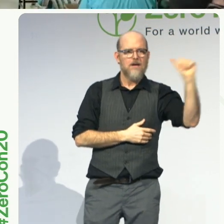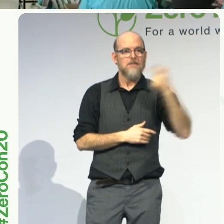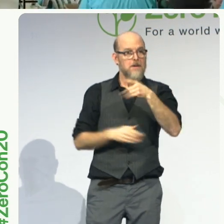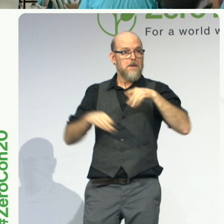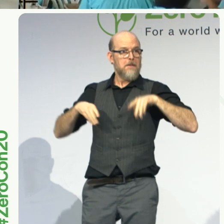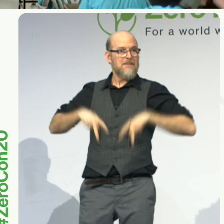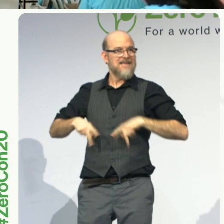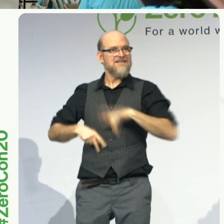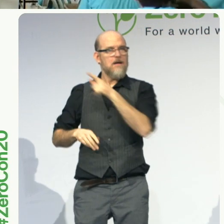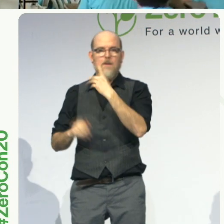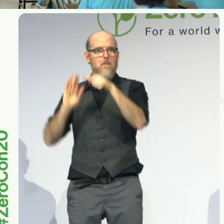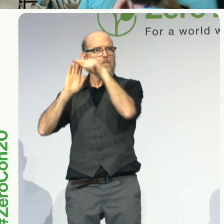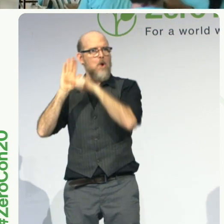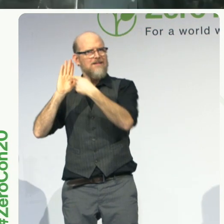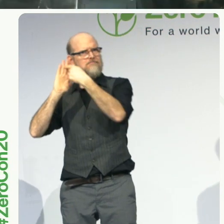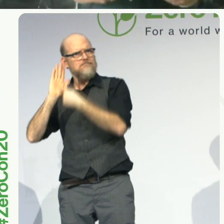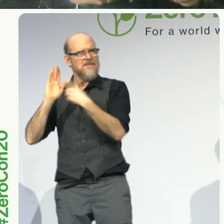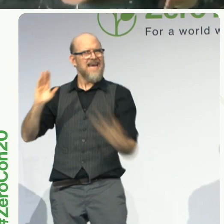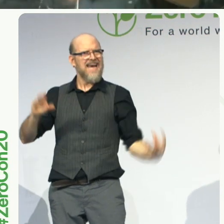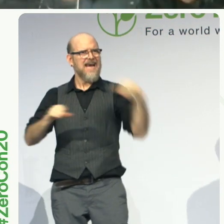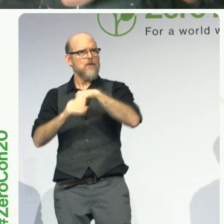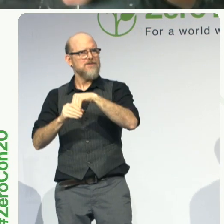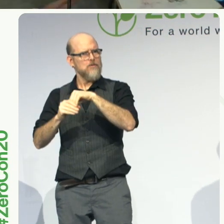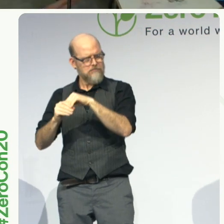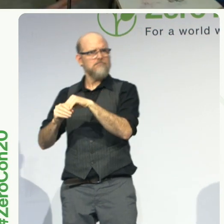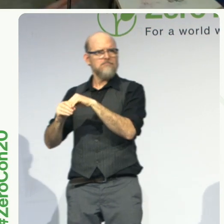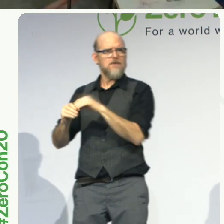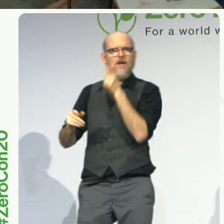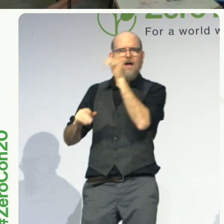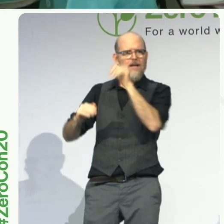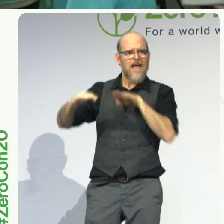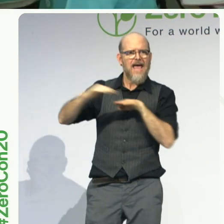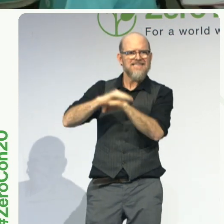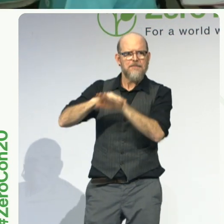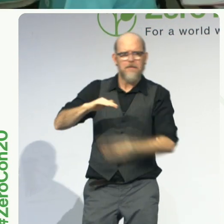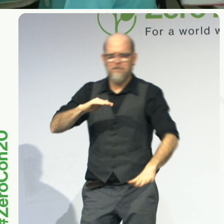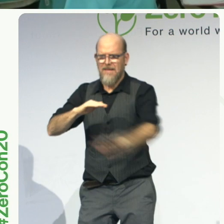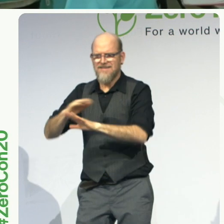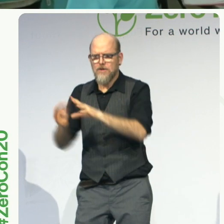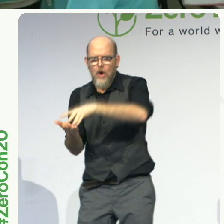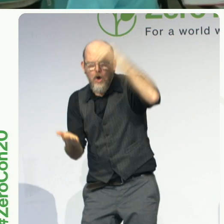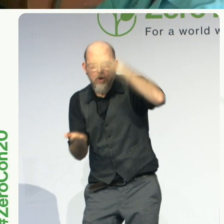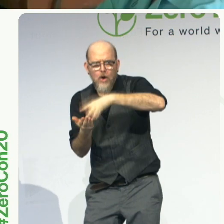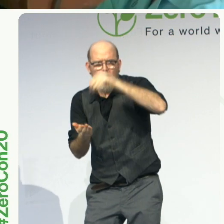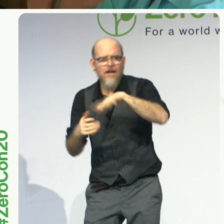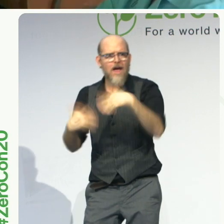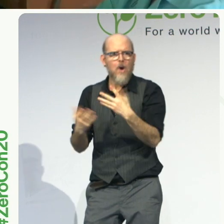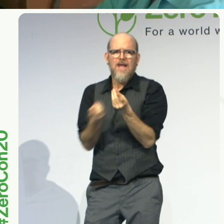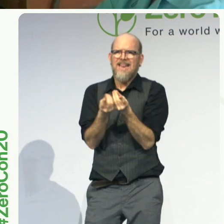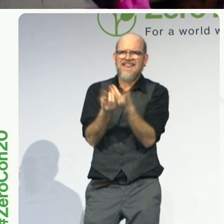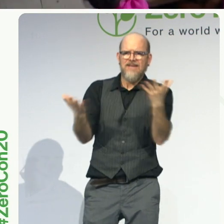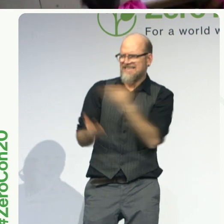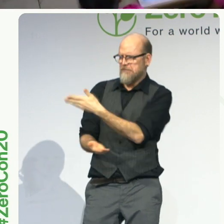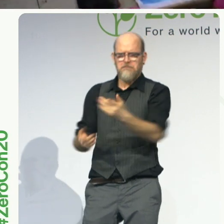with disability regulates access to basic learning and recognizes diversity, culture, respect,